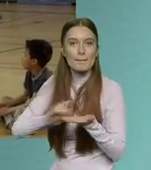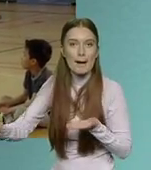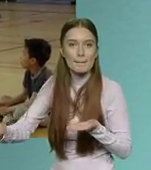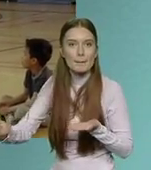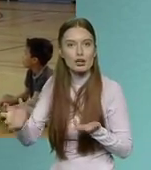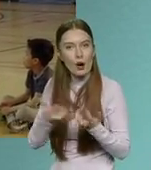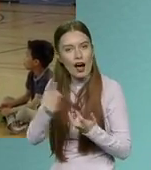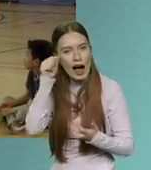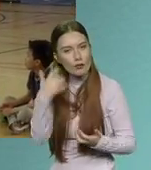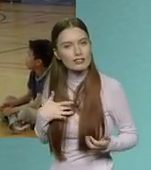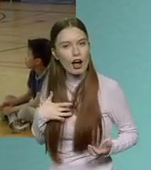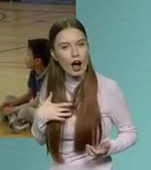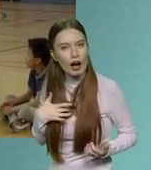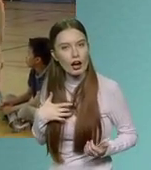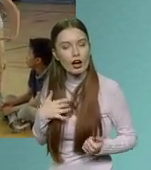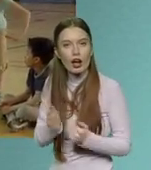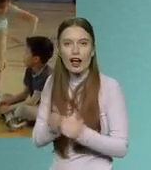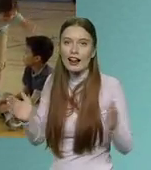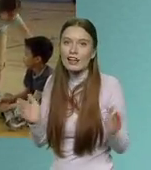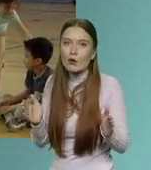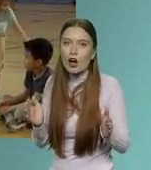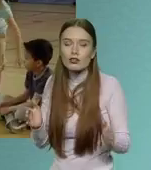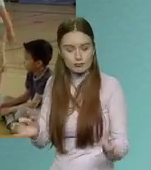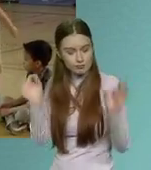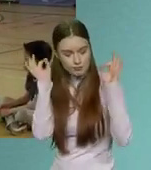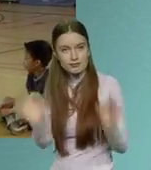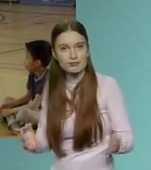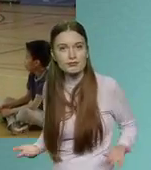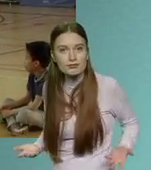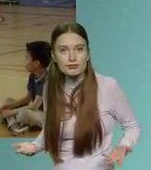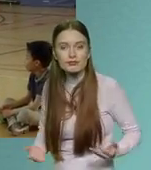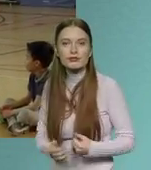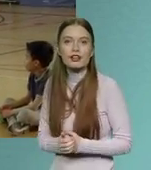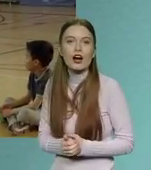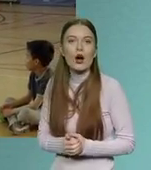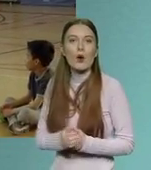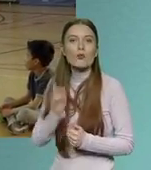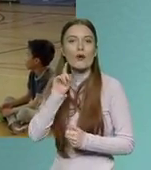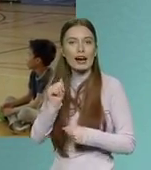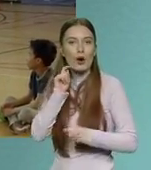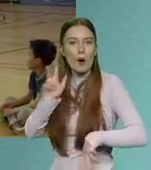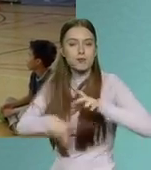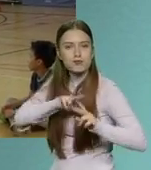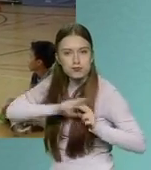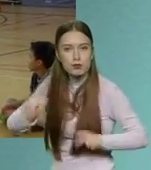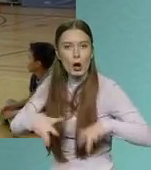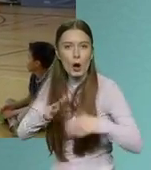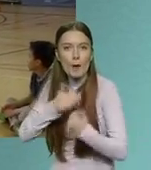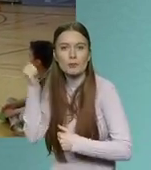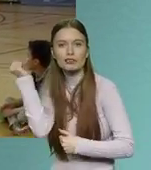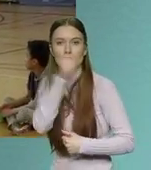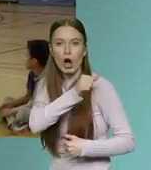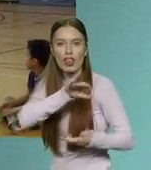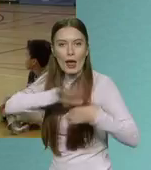know who survived? The little ones? Exactly. And they did it by being faster and smarter than the big ones. And